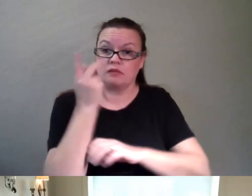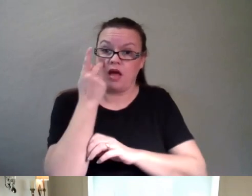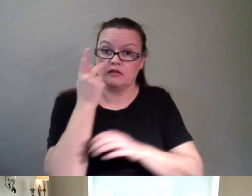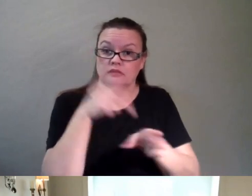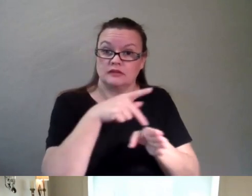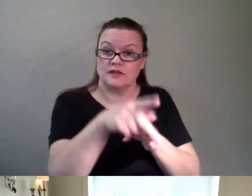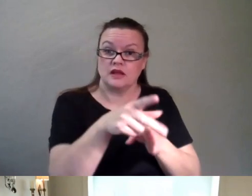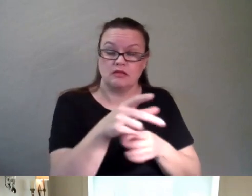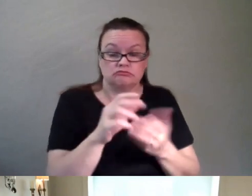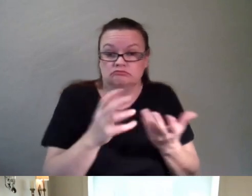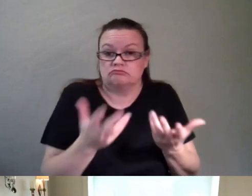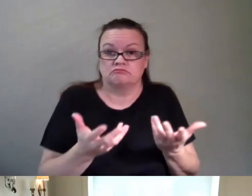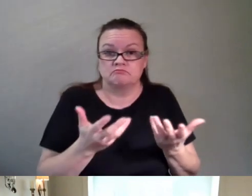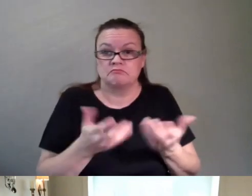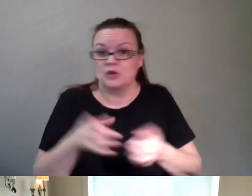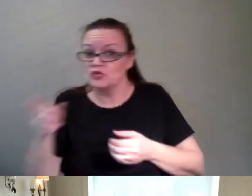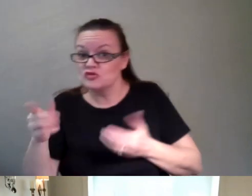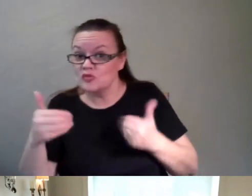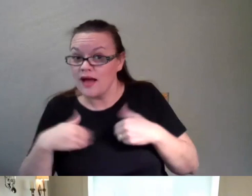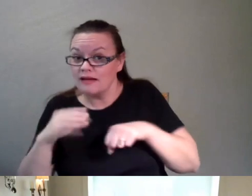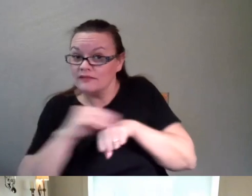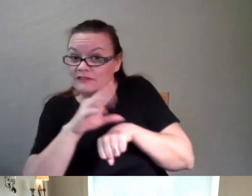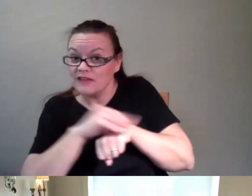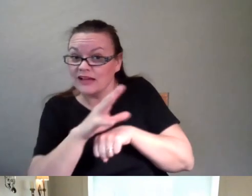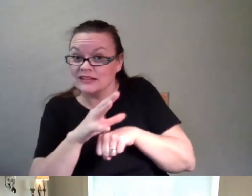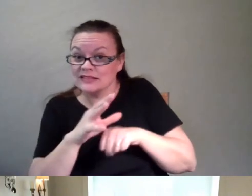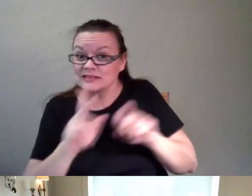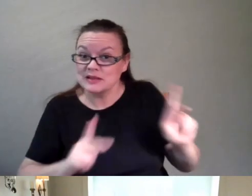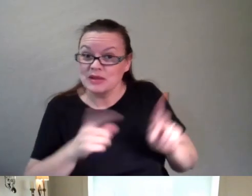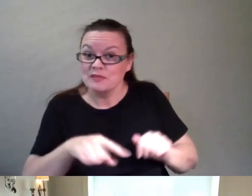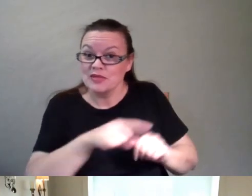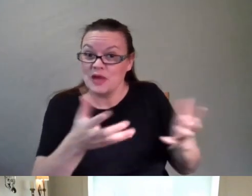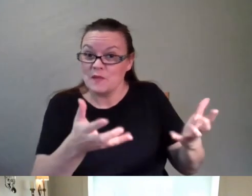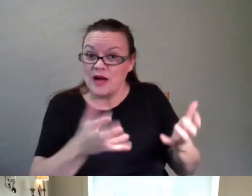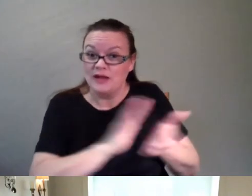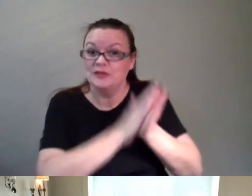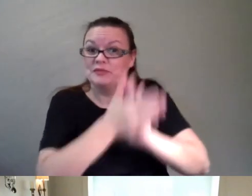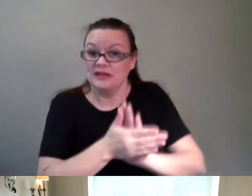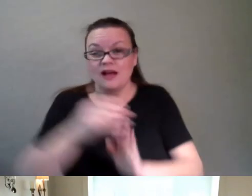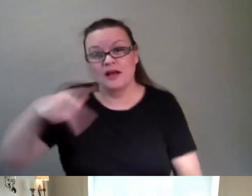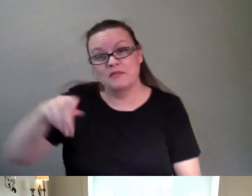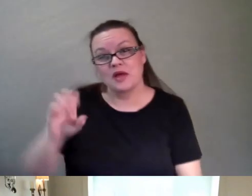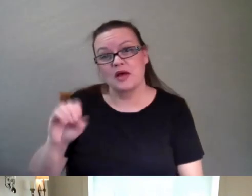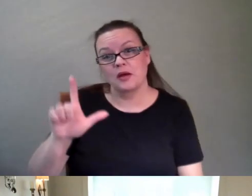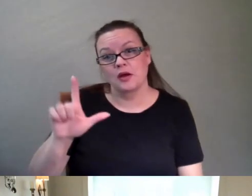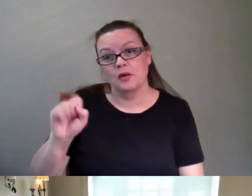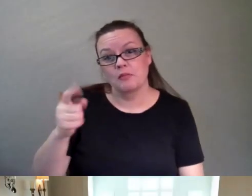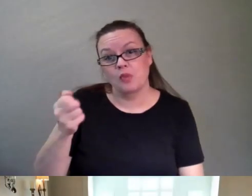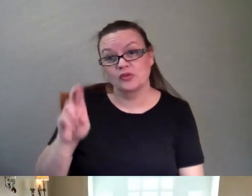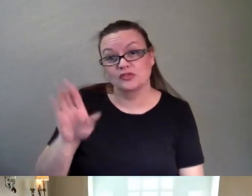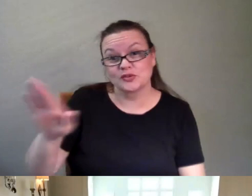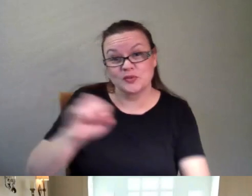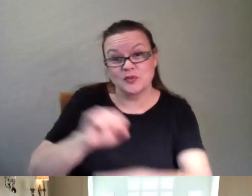in one capacity or another. And do you have any advice for people who aspire to do the kind of work that you do?